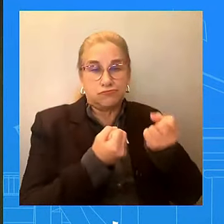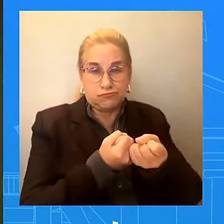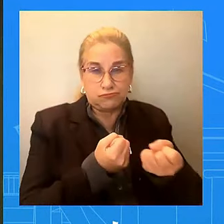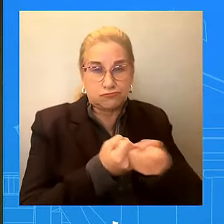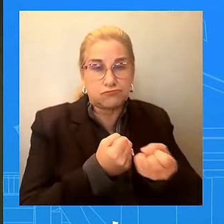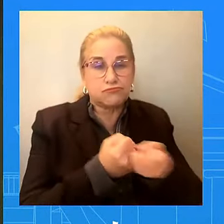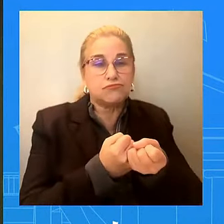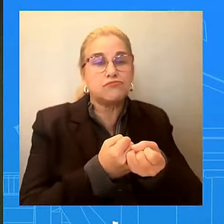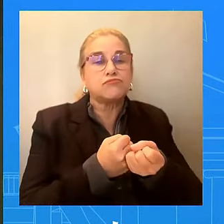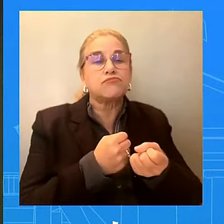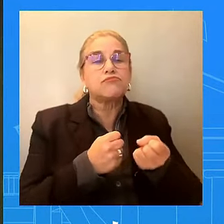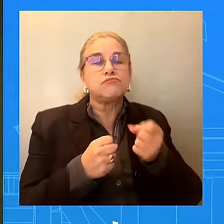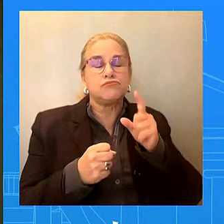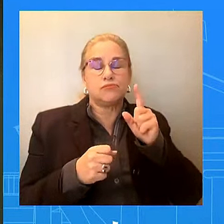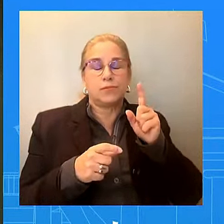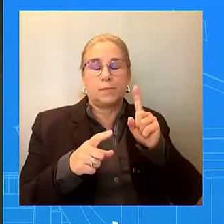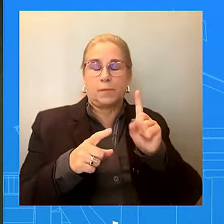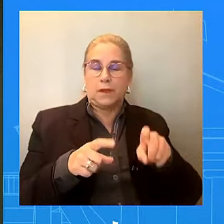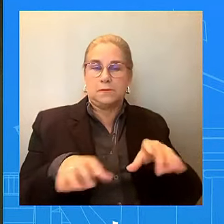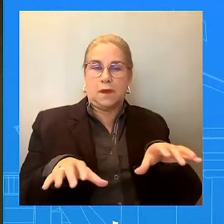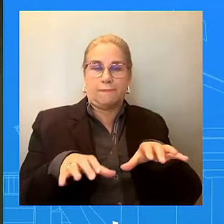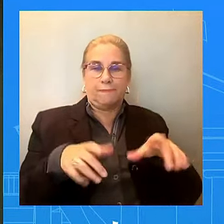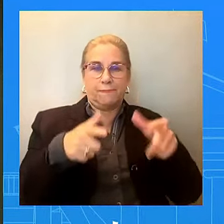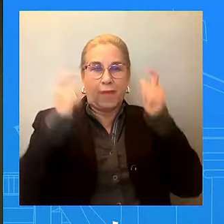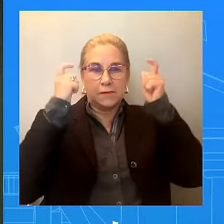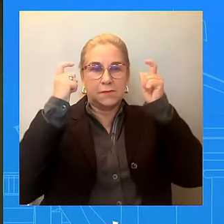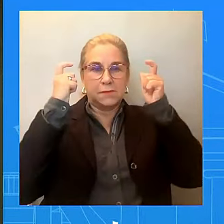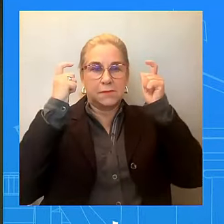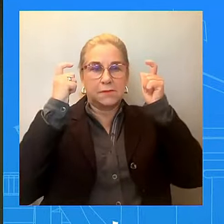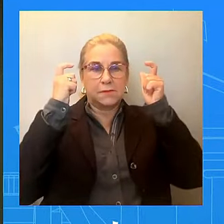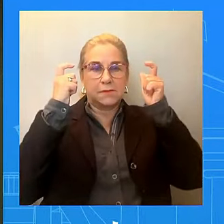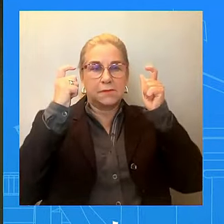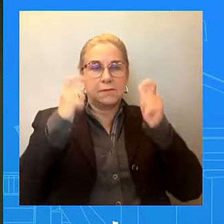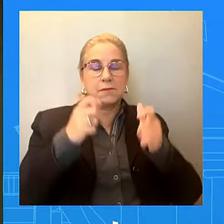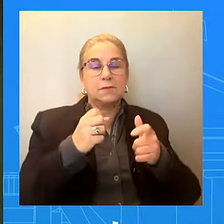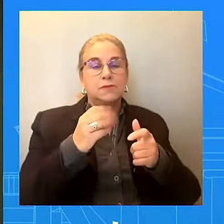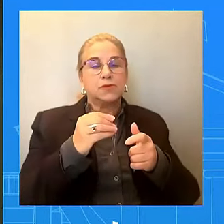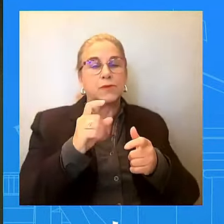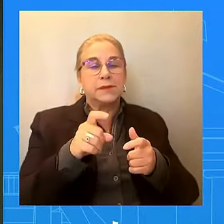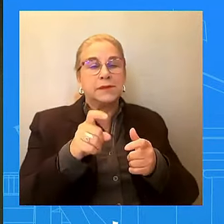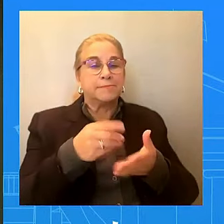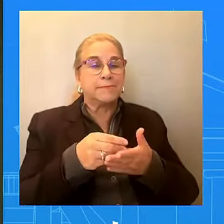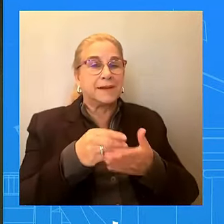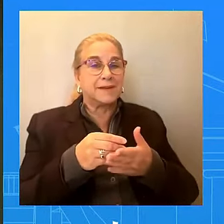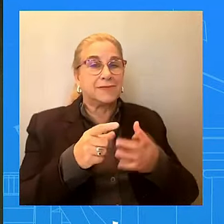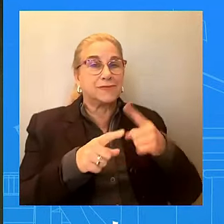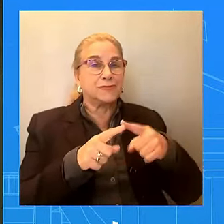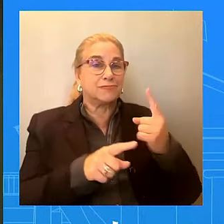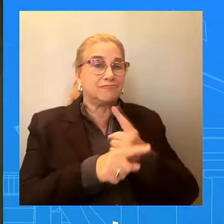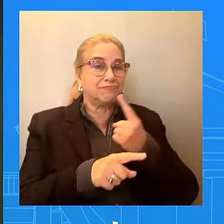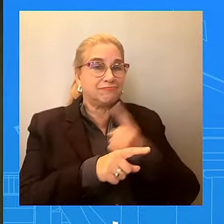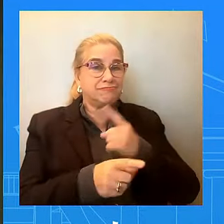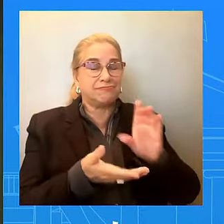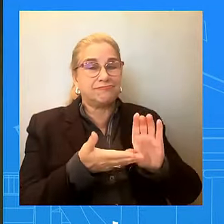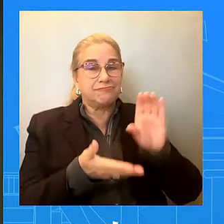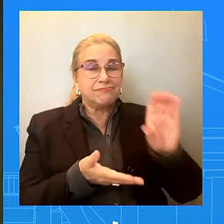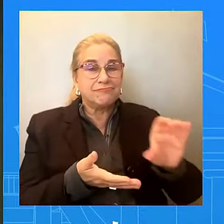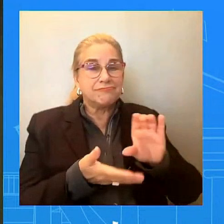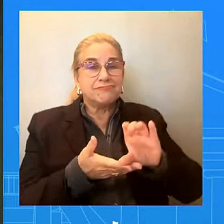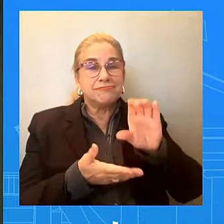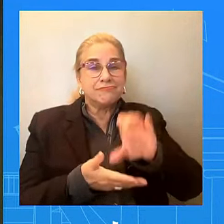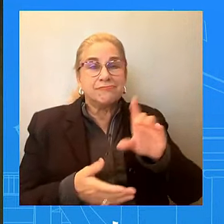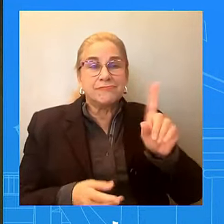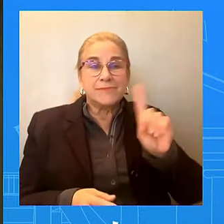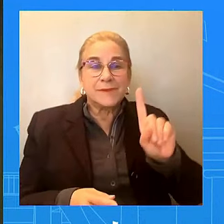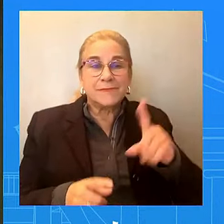relief fund upon which FEMA relies to deliver assistance to people after extreme weather events. And so we